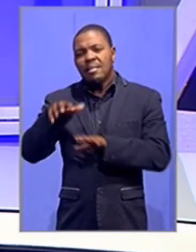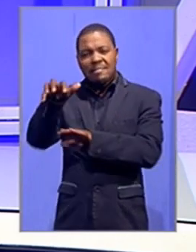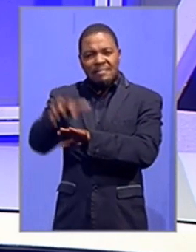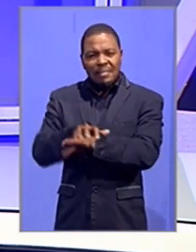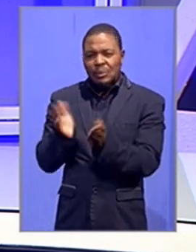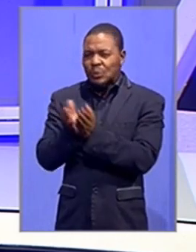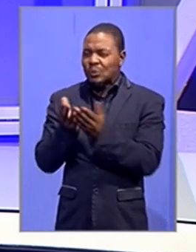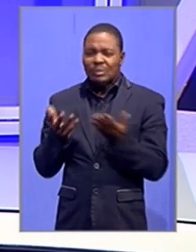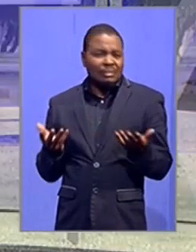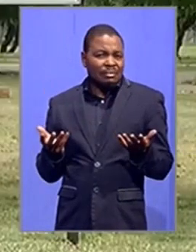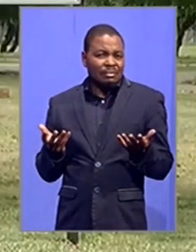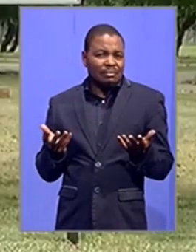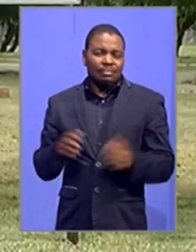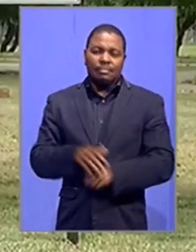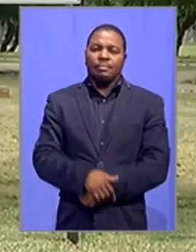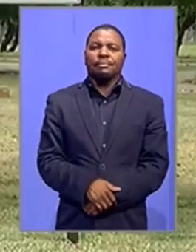gaufi.